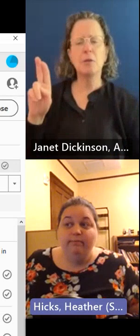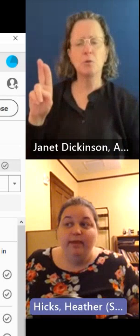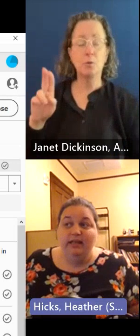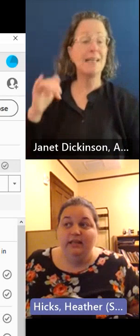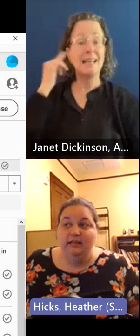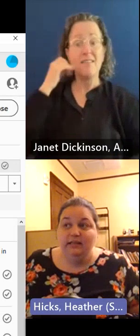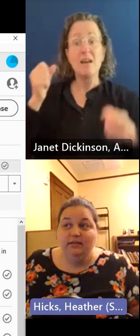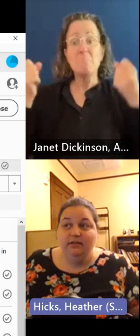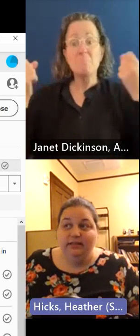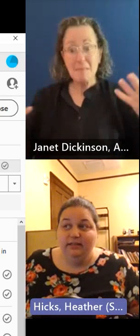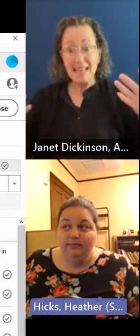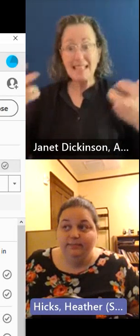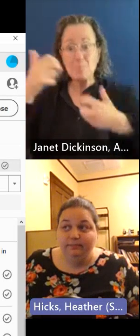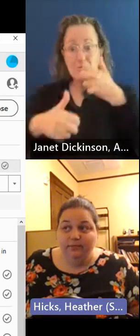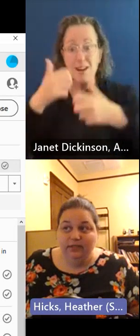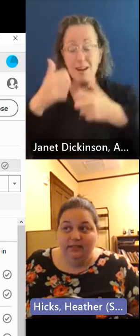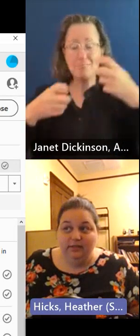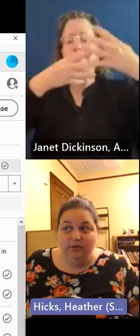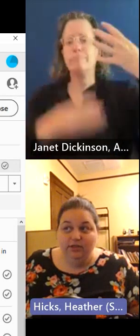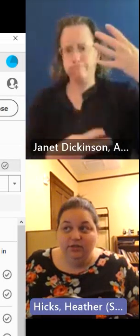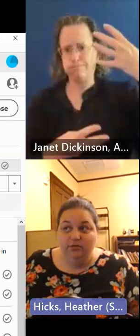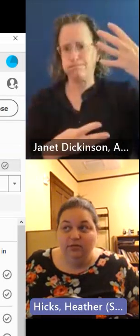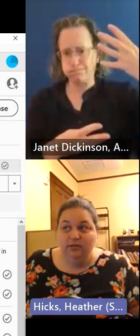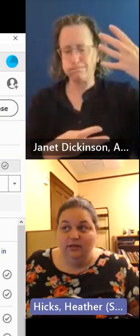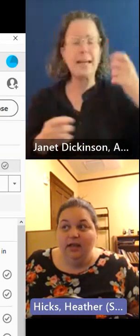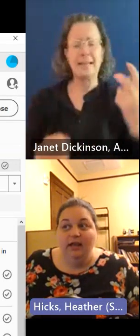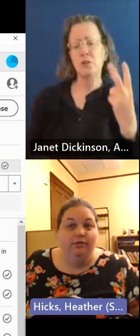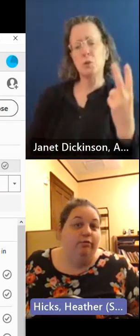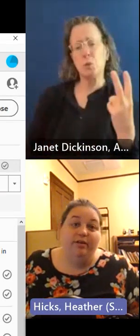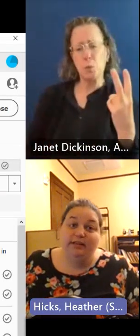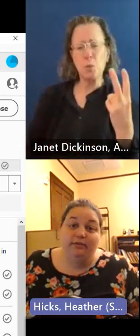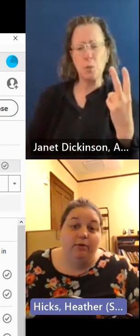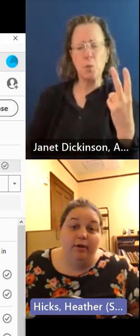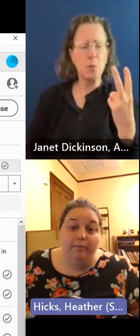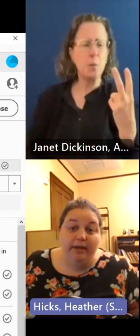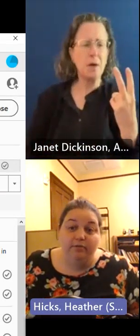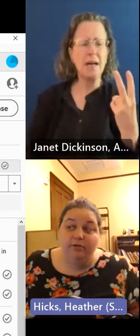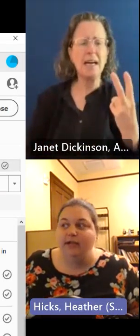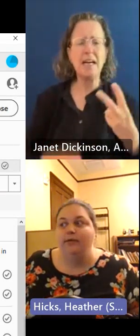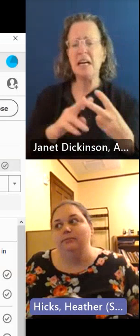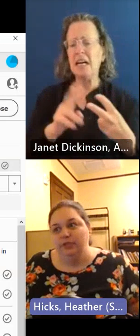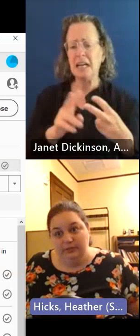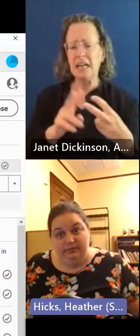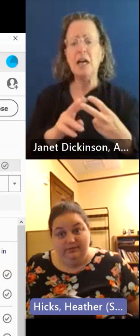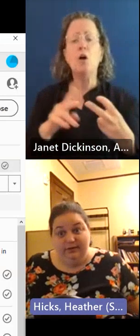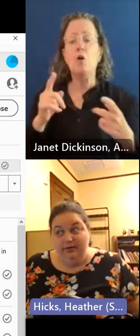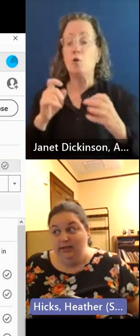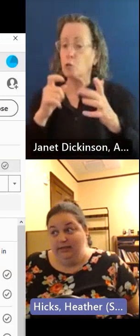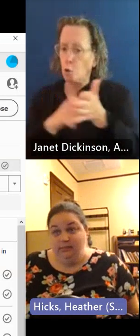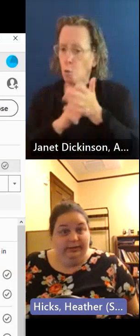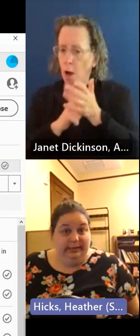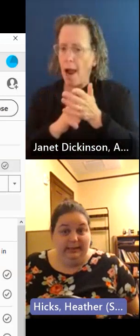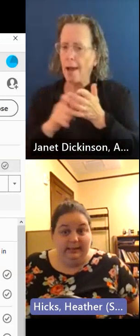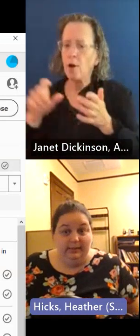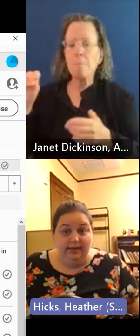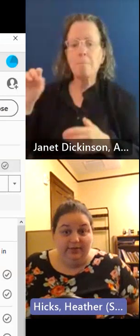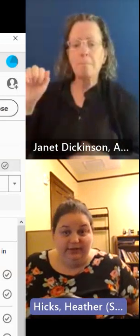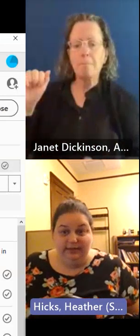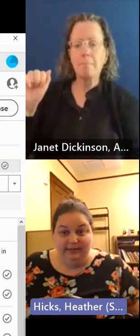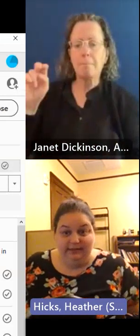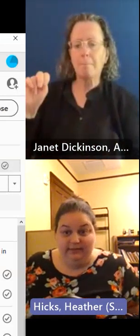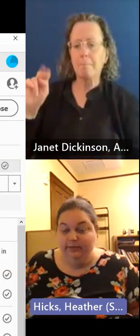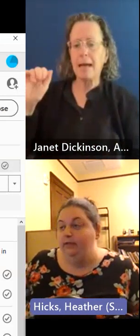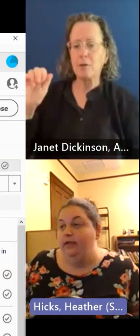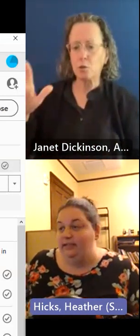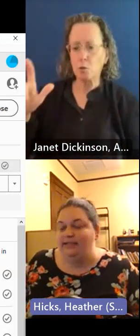If there were many issues, there would be many things here listed. This says 2 issues. and they're the ones that require manual check. So this was a very